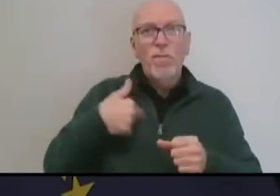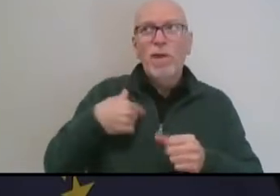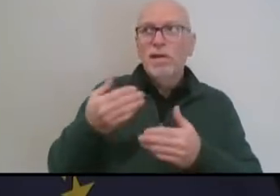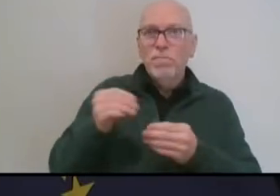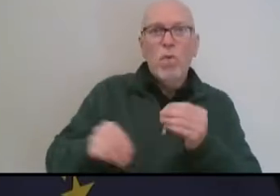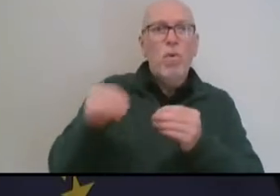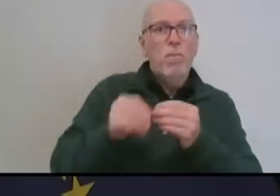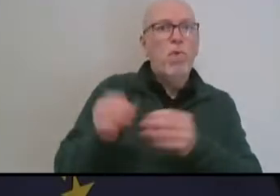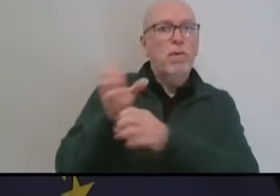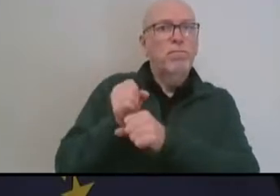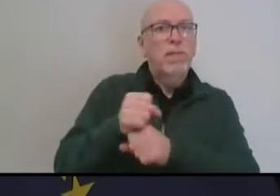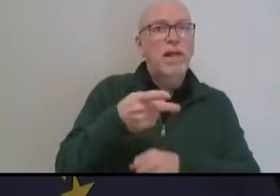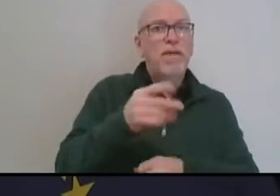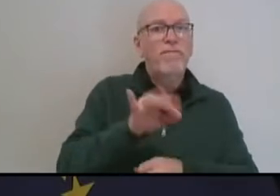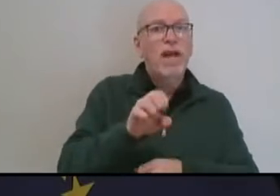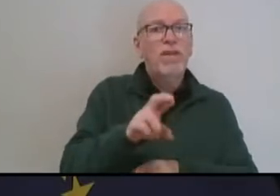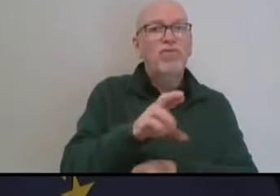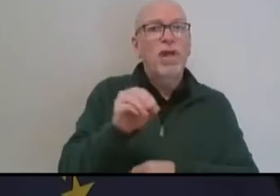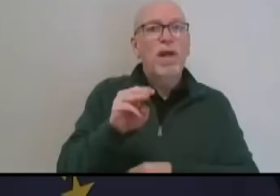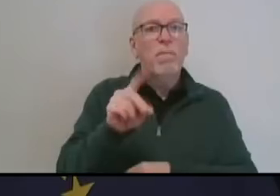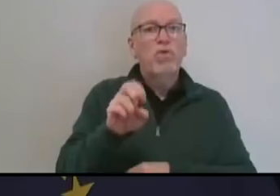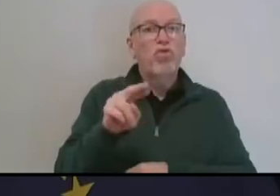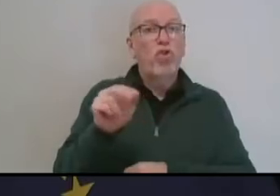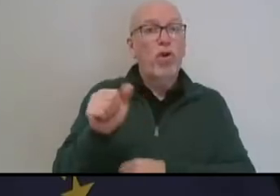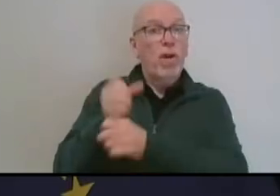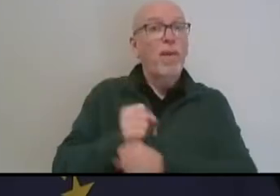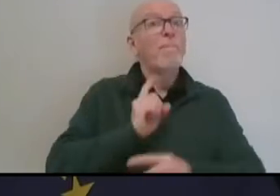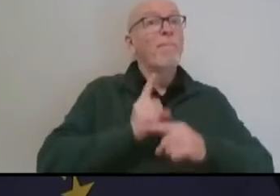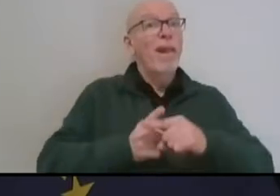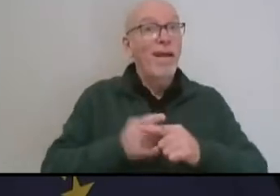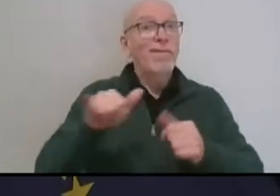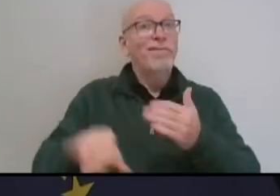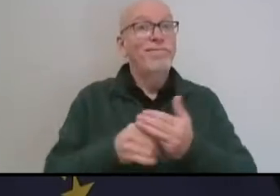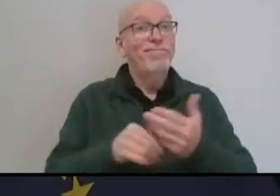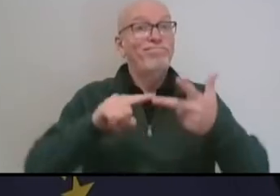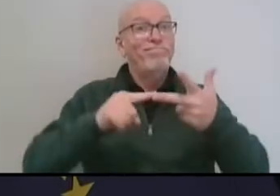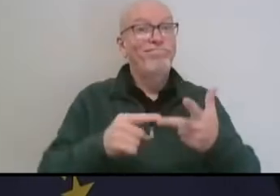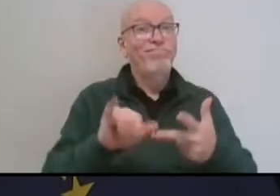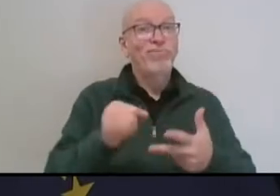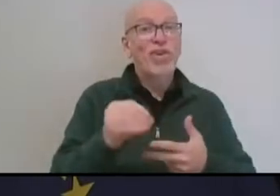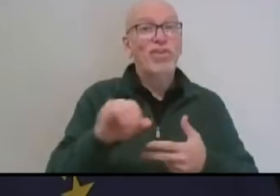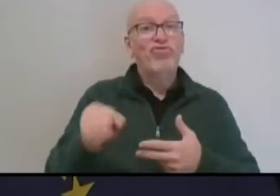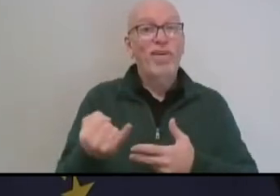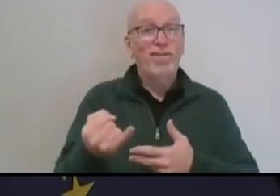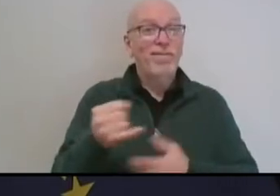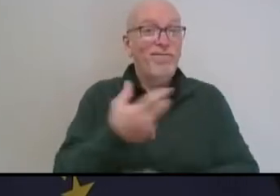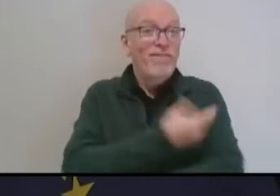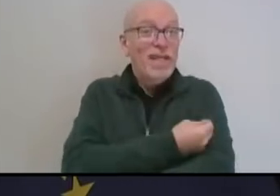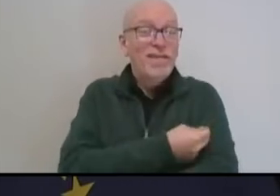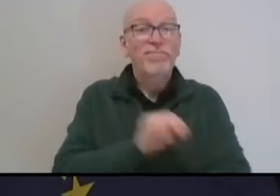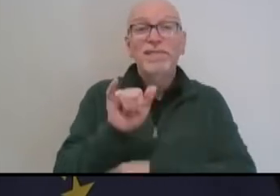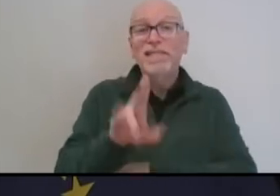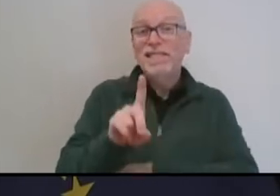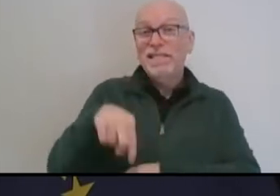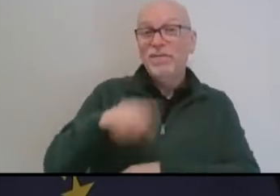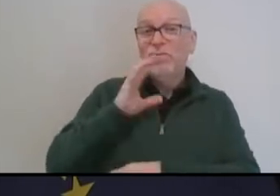in our Pfizer and Moderna allocations, as well as the arrival of the Johnson & Johnson vaccine. Indiana is